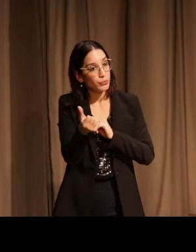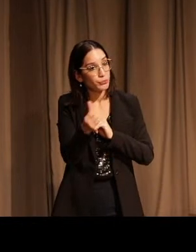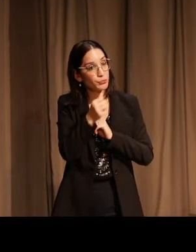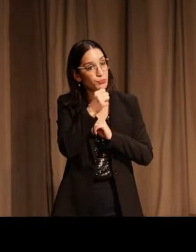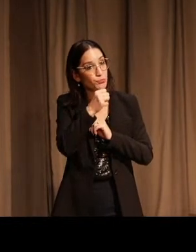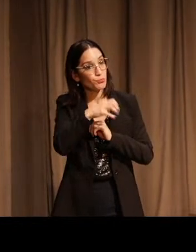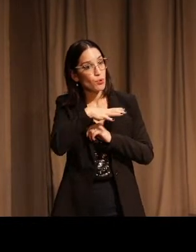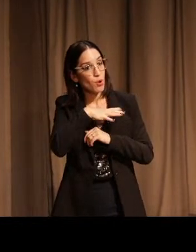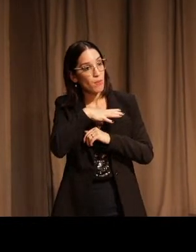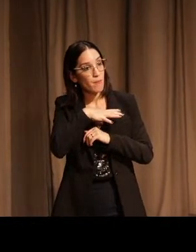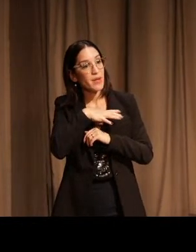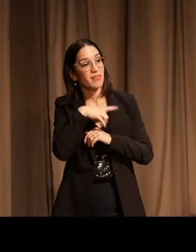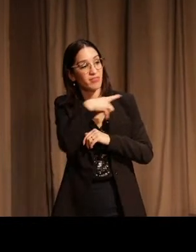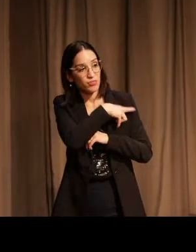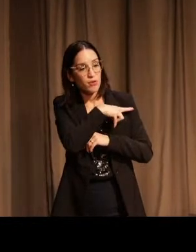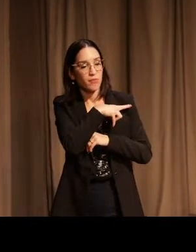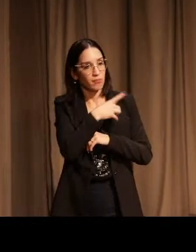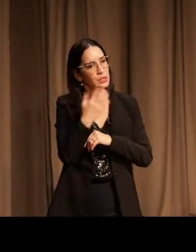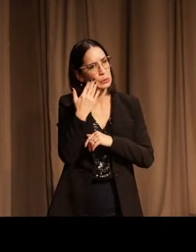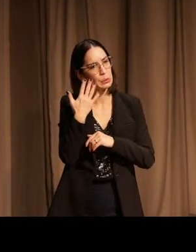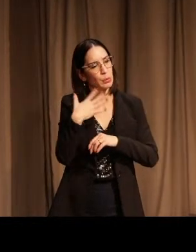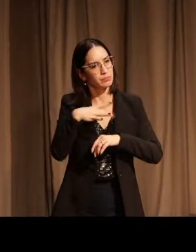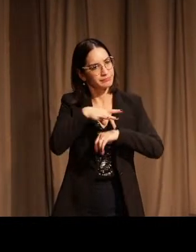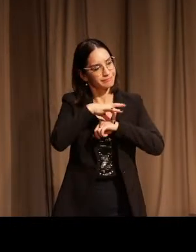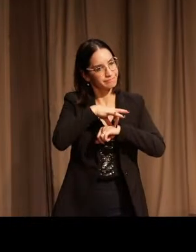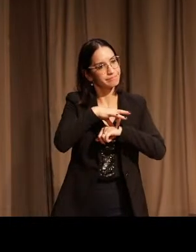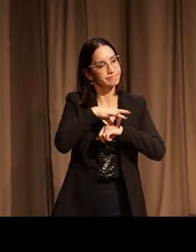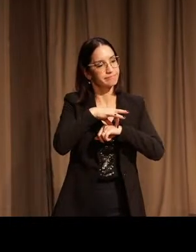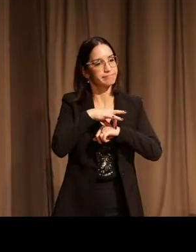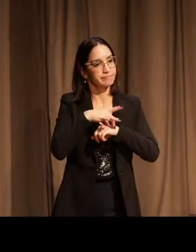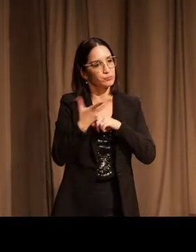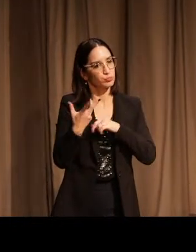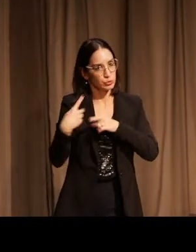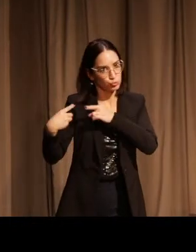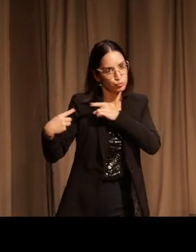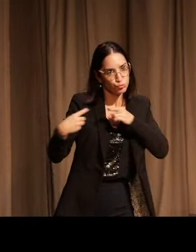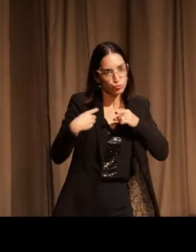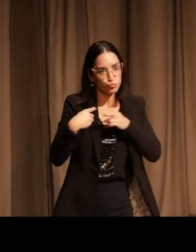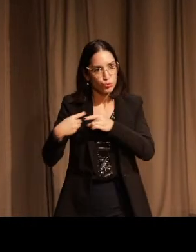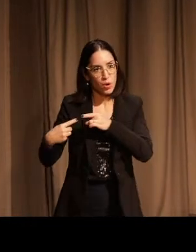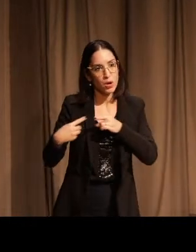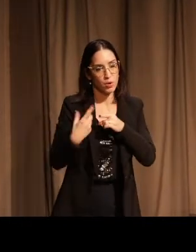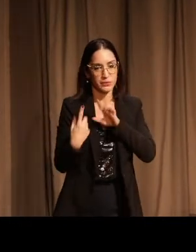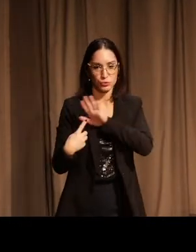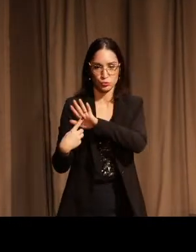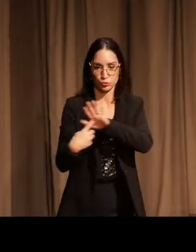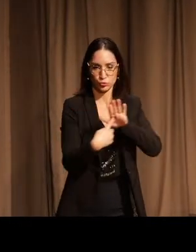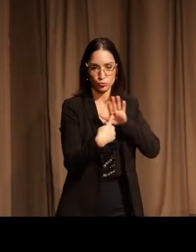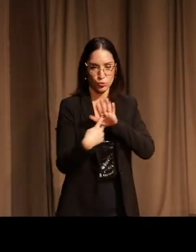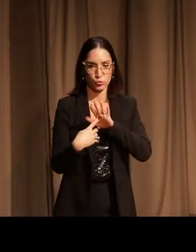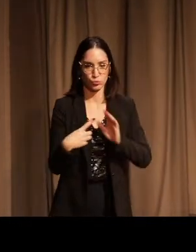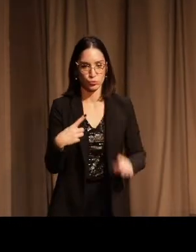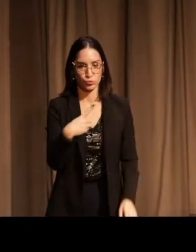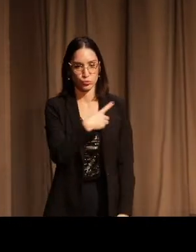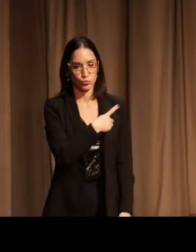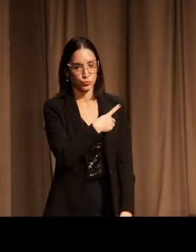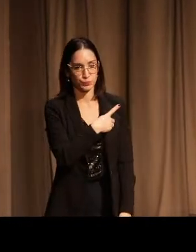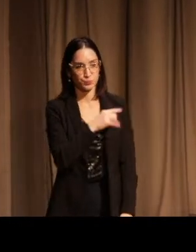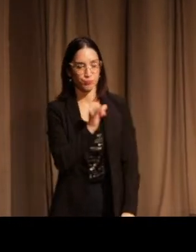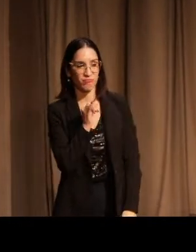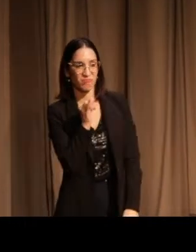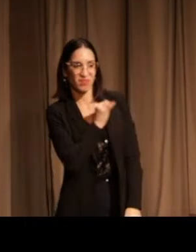struggle of the American continent, like Maria do Espírito Santo in the center, in the middle, and Dorothy